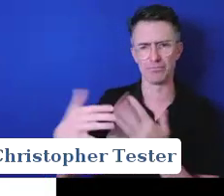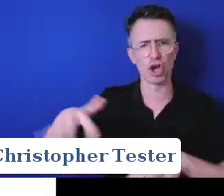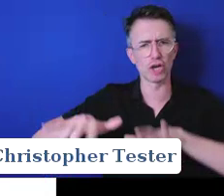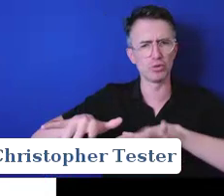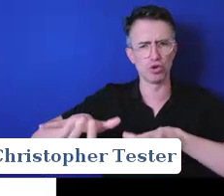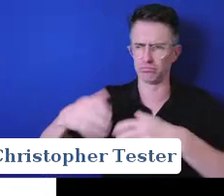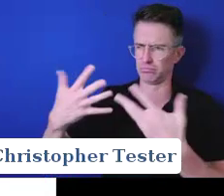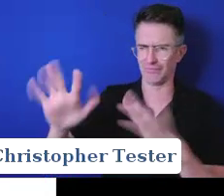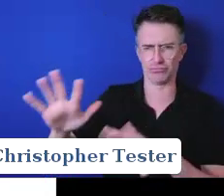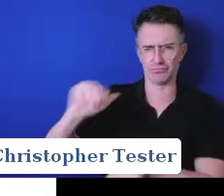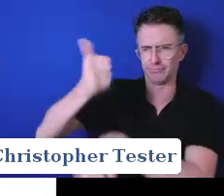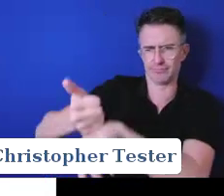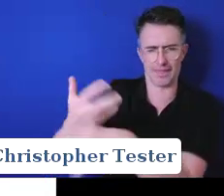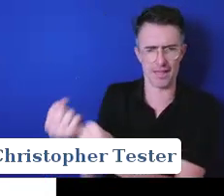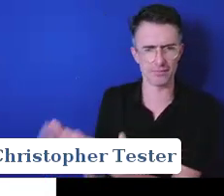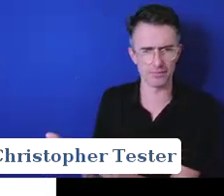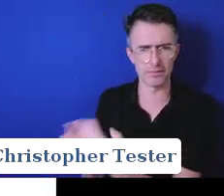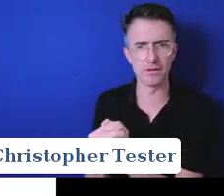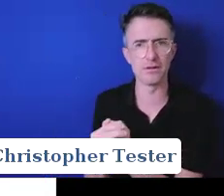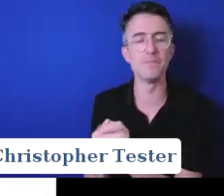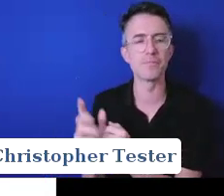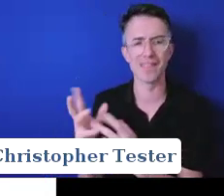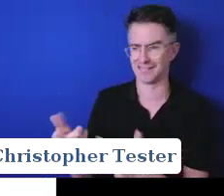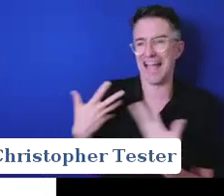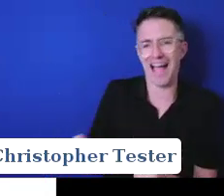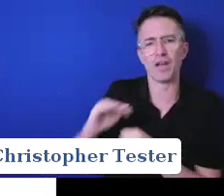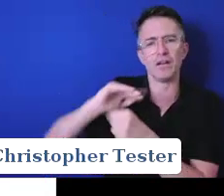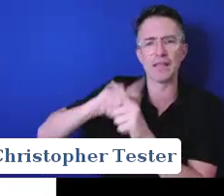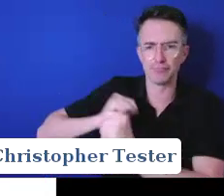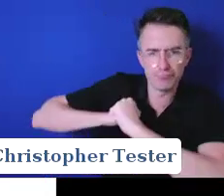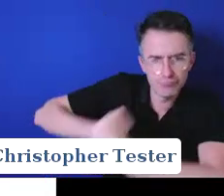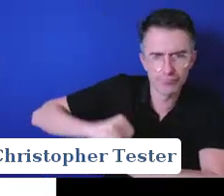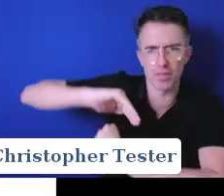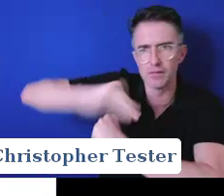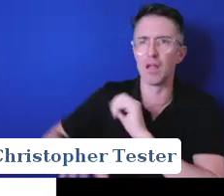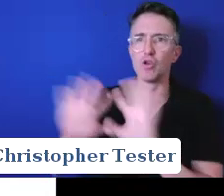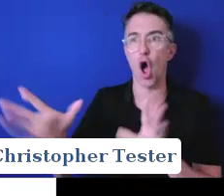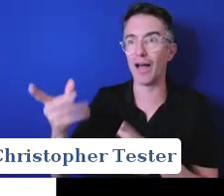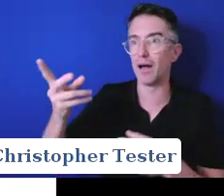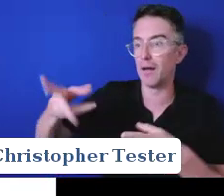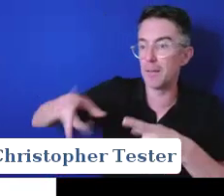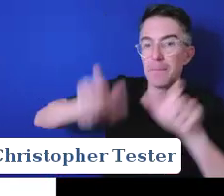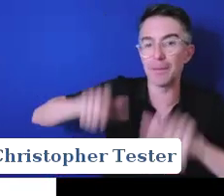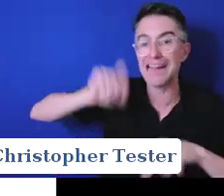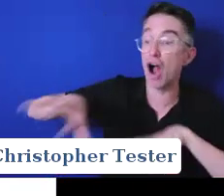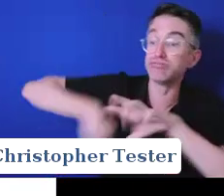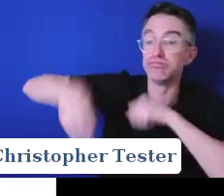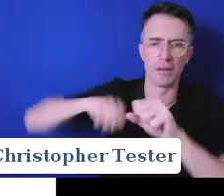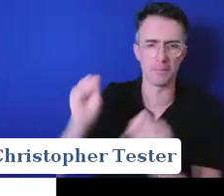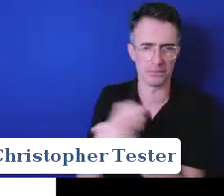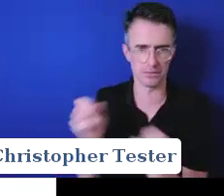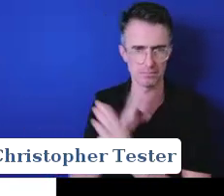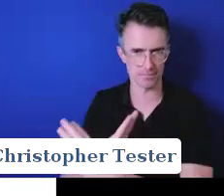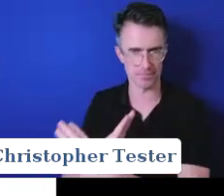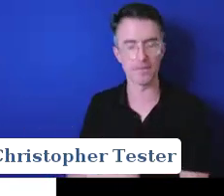services and development of the people with disability in Cambodia. In short, there